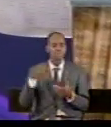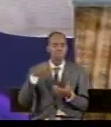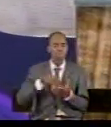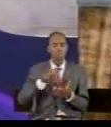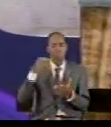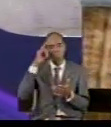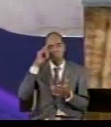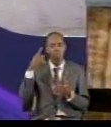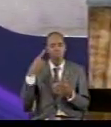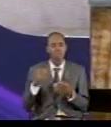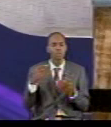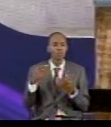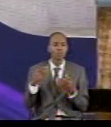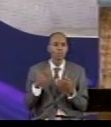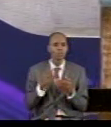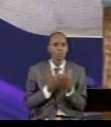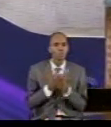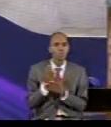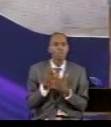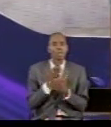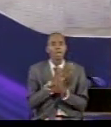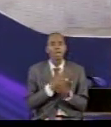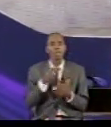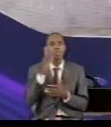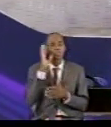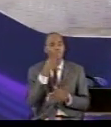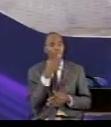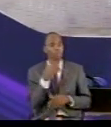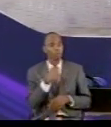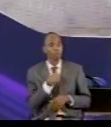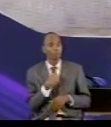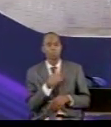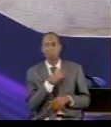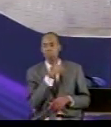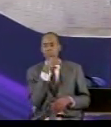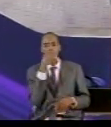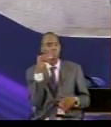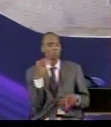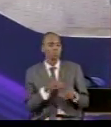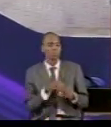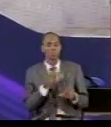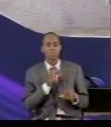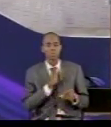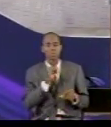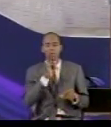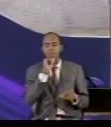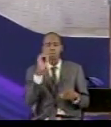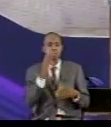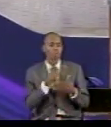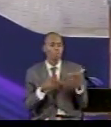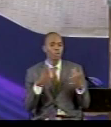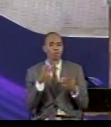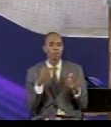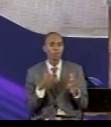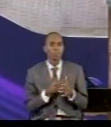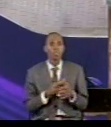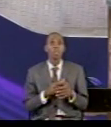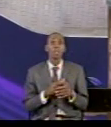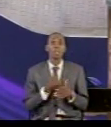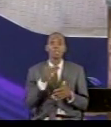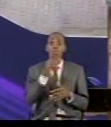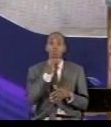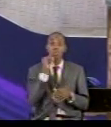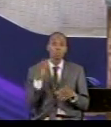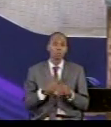honestly contending for the faith, you'll say, count me out, I will not. You lose your job.